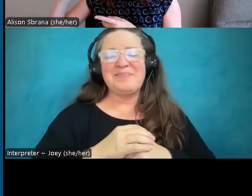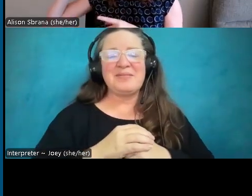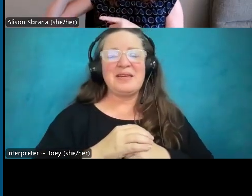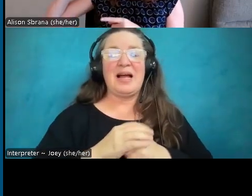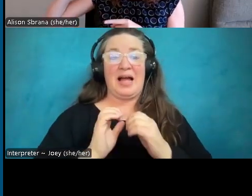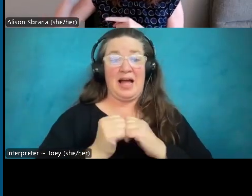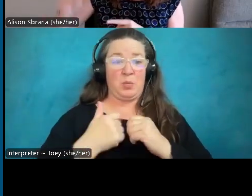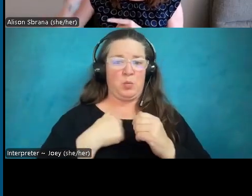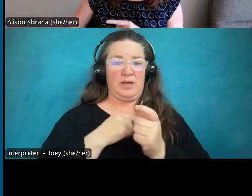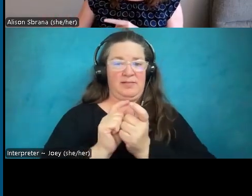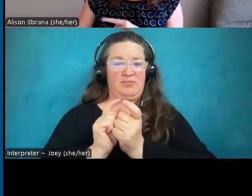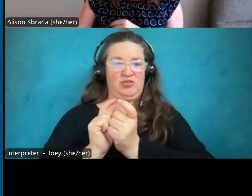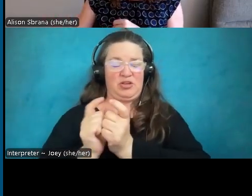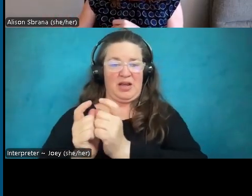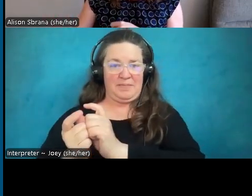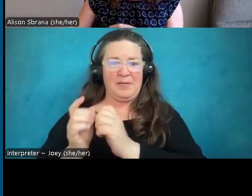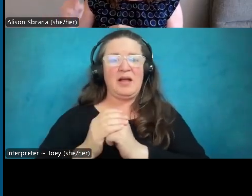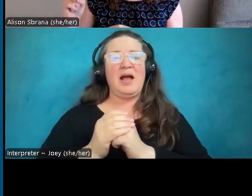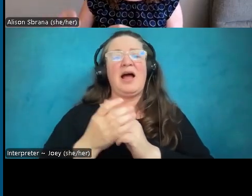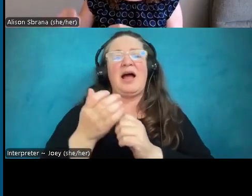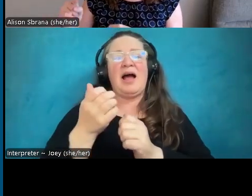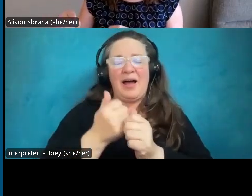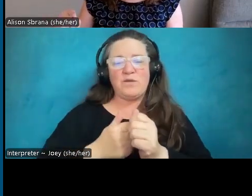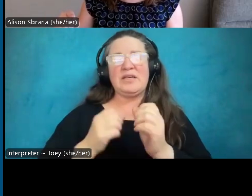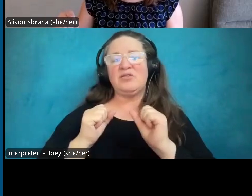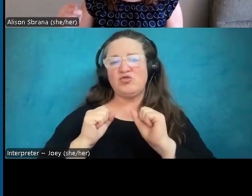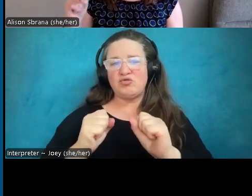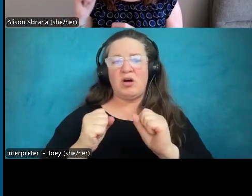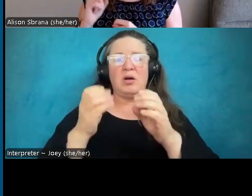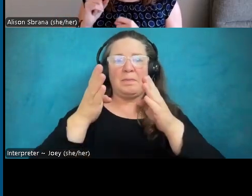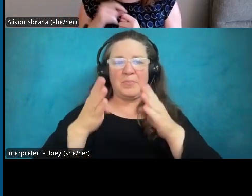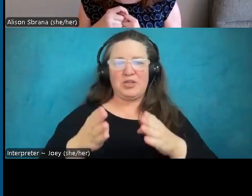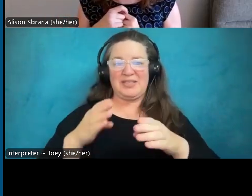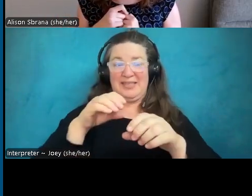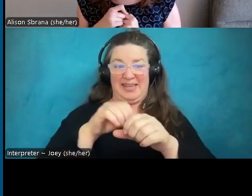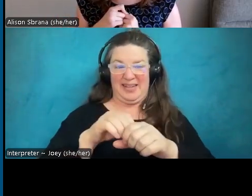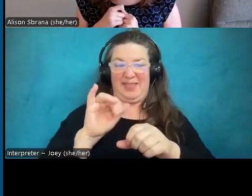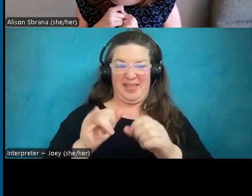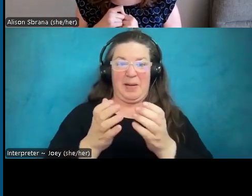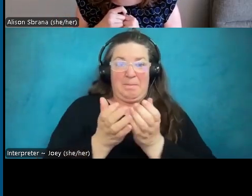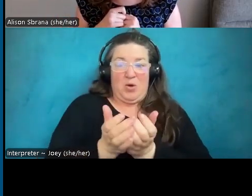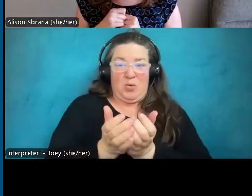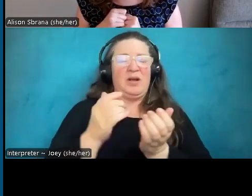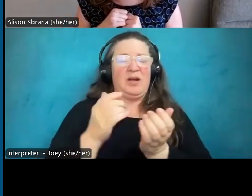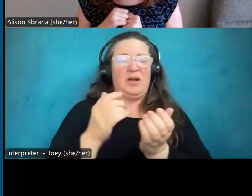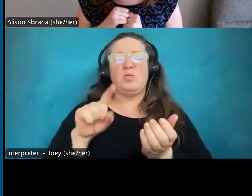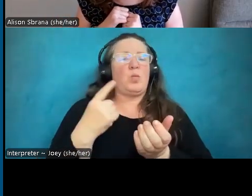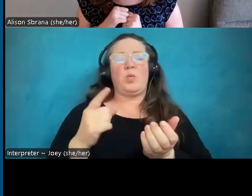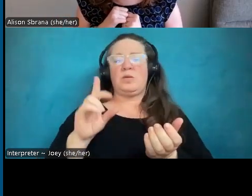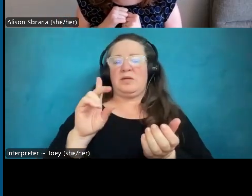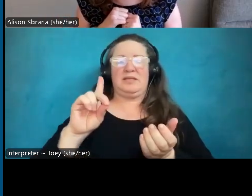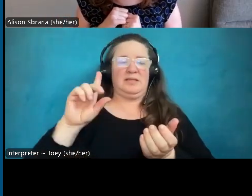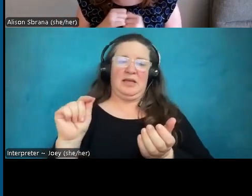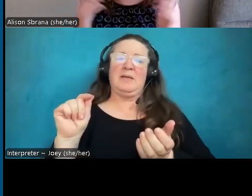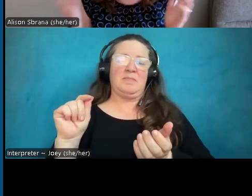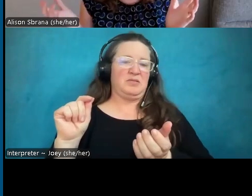therapist stacked every strong person they had in that boat. I think I was the only disabled participant in the